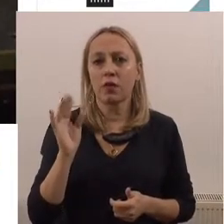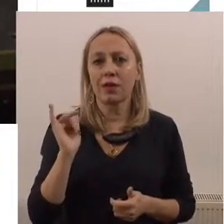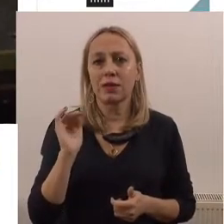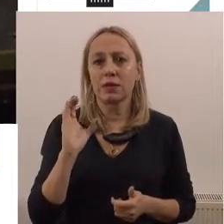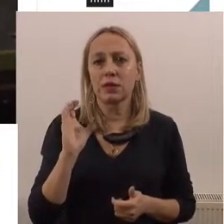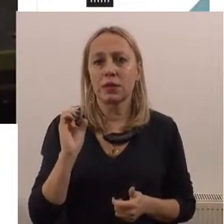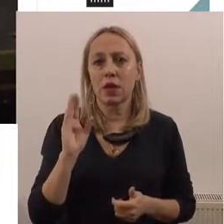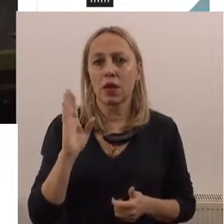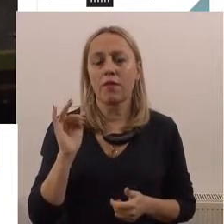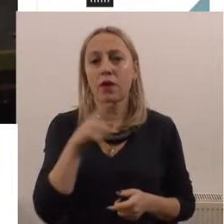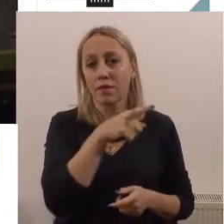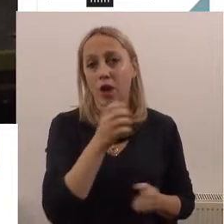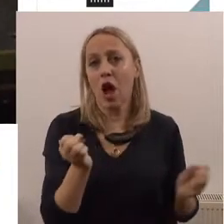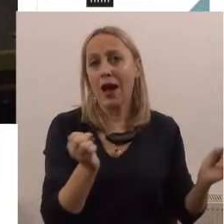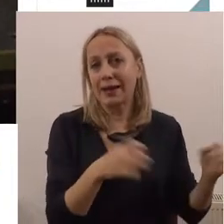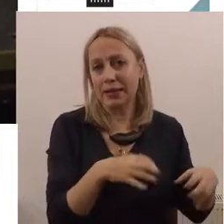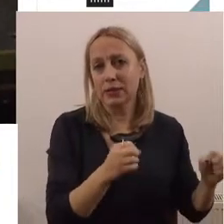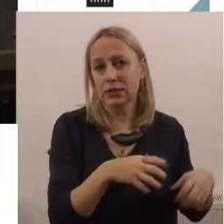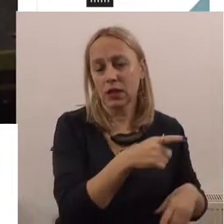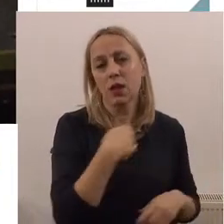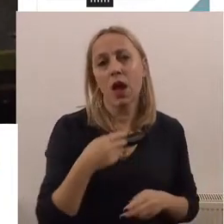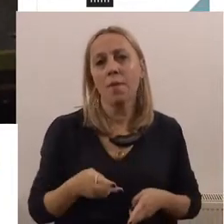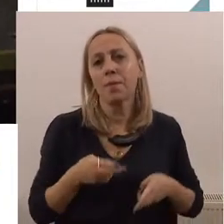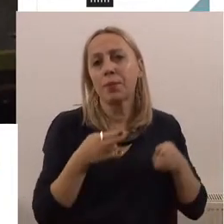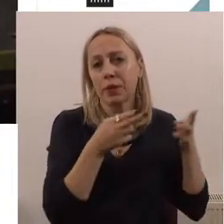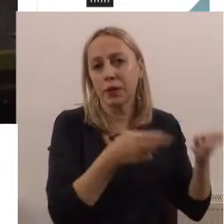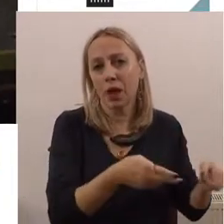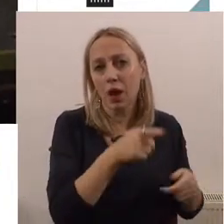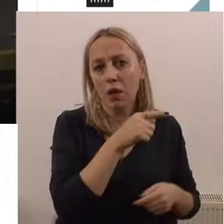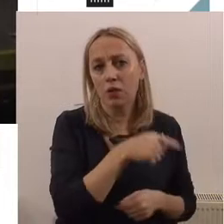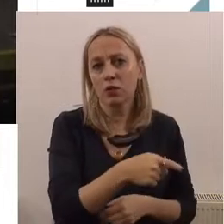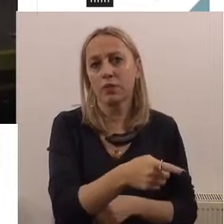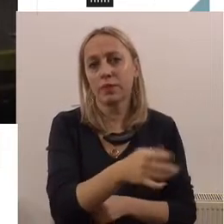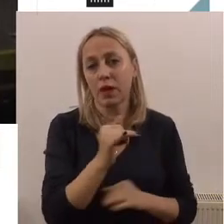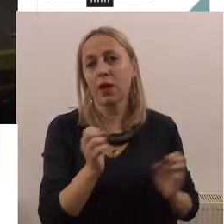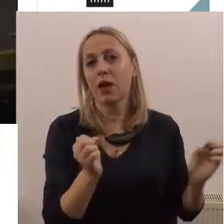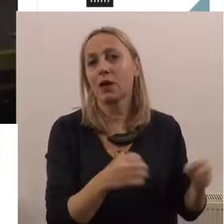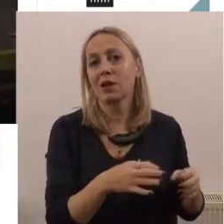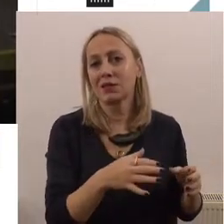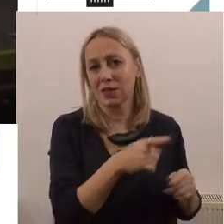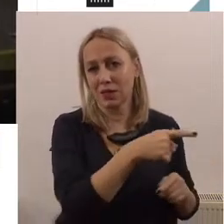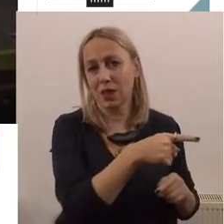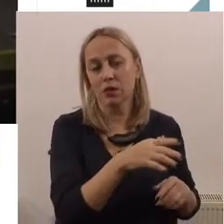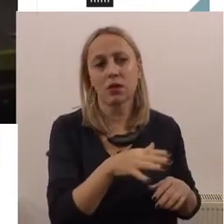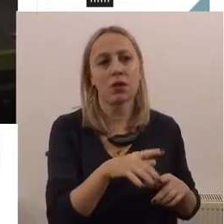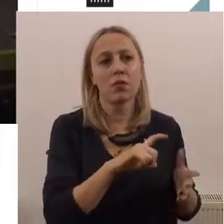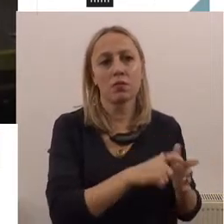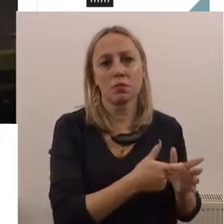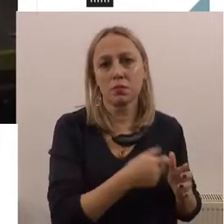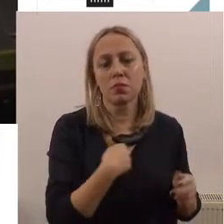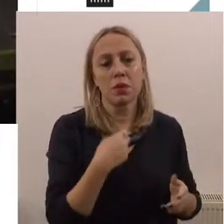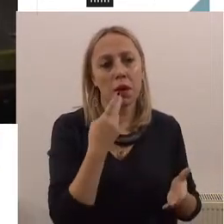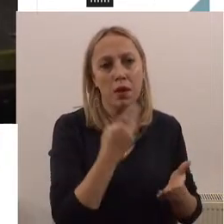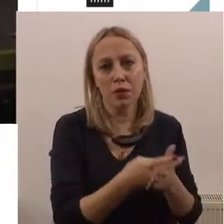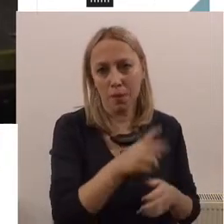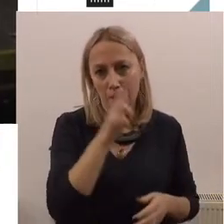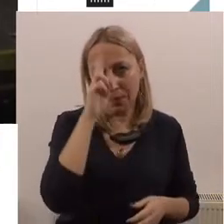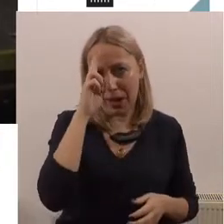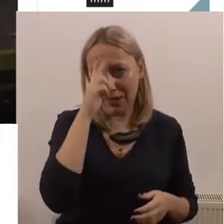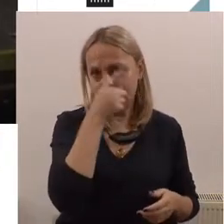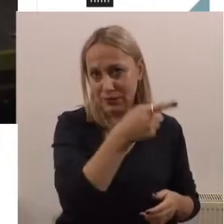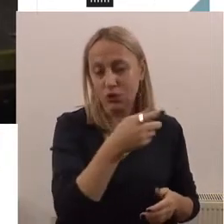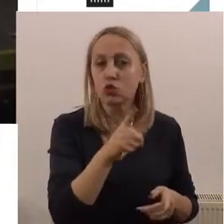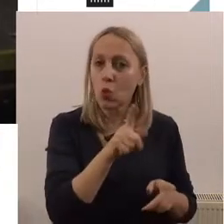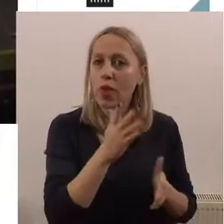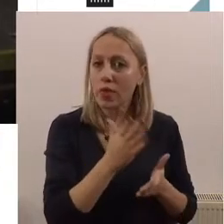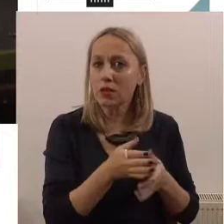So curator Ivan Isaev invited me to the residence back then. And the first thing I saw